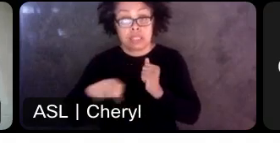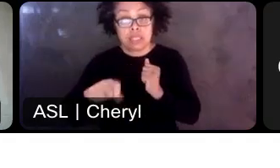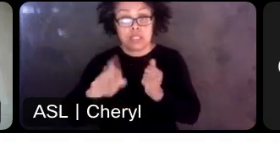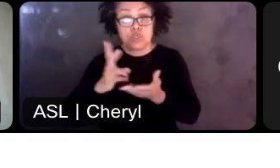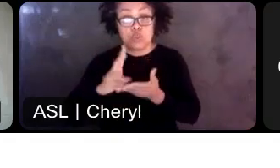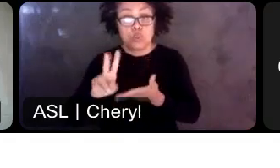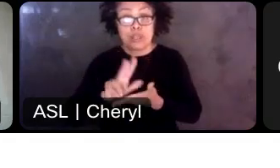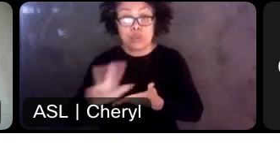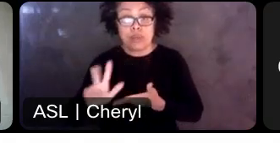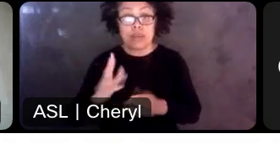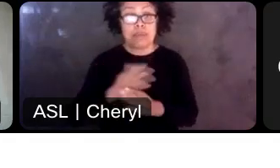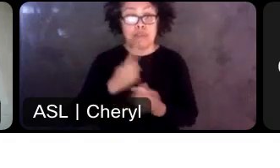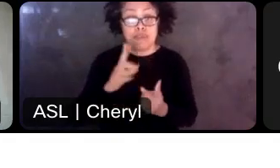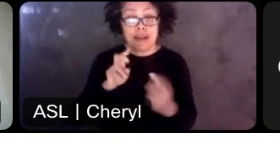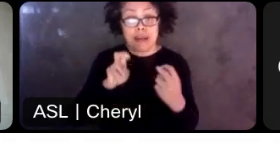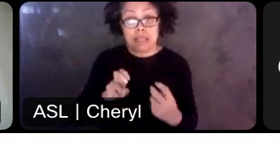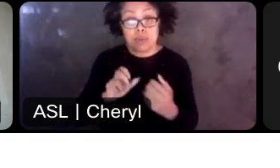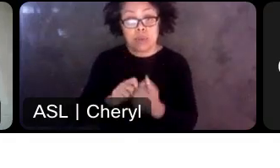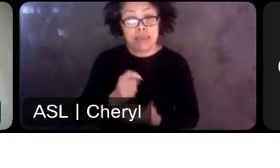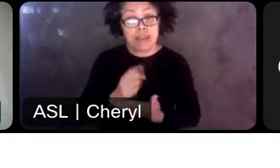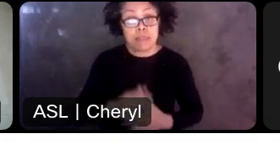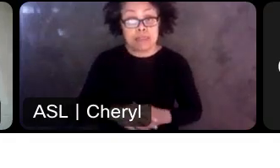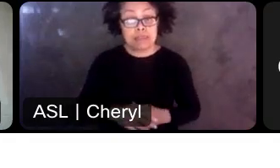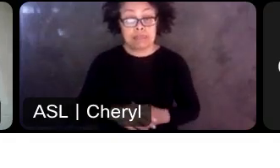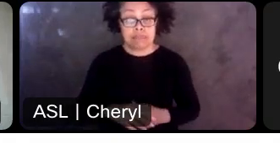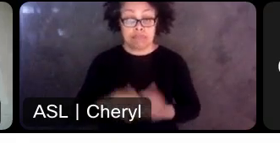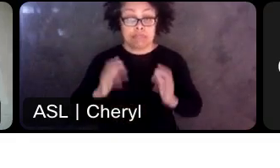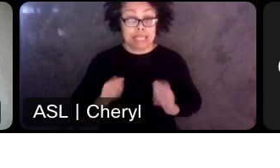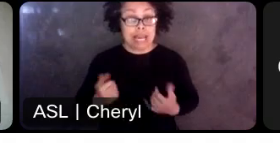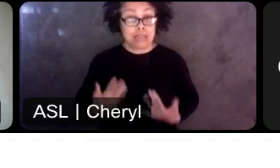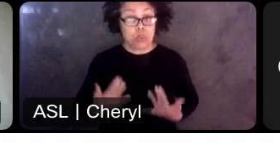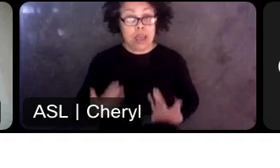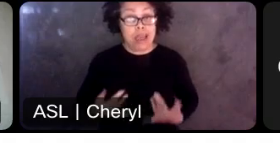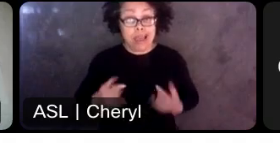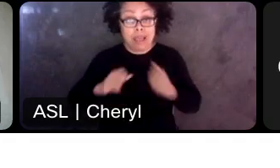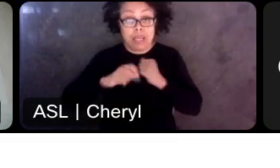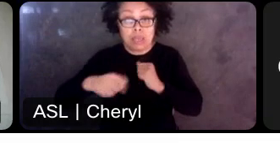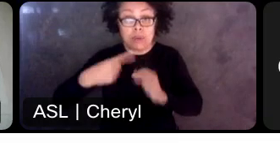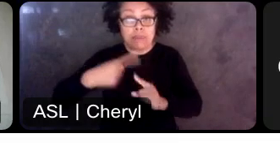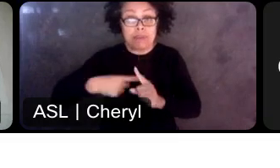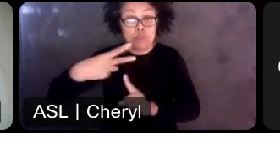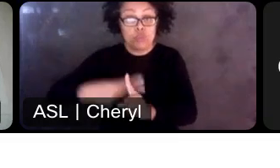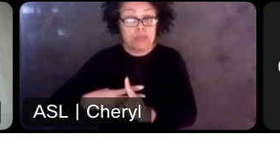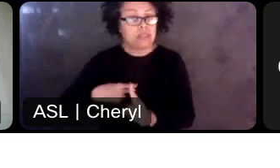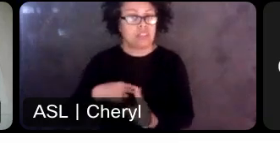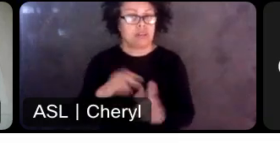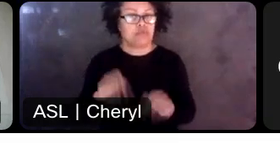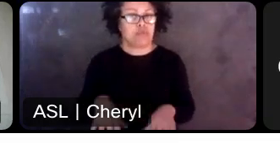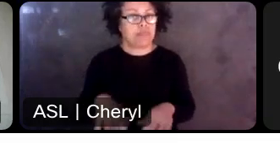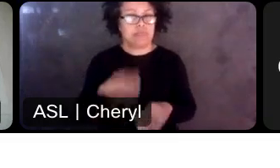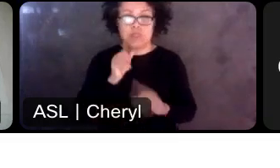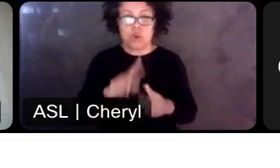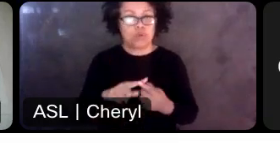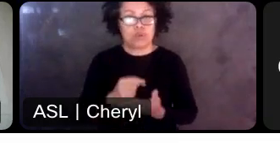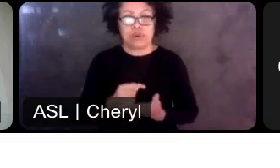with a therapist. When our clients wait that long, many do not follow through with the therapy they truly need. I've